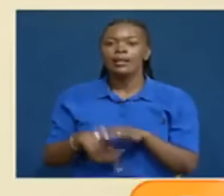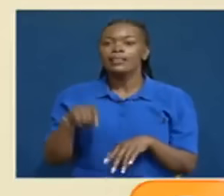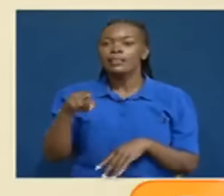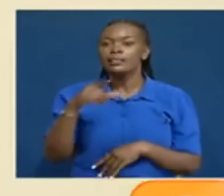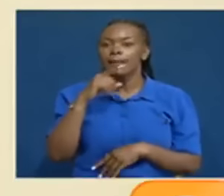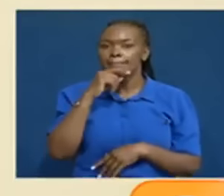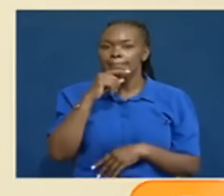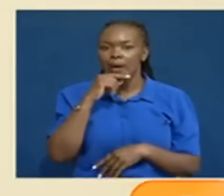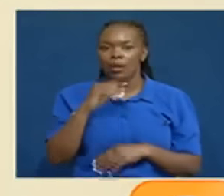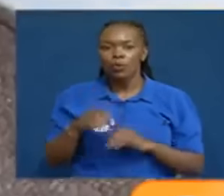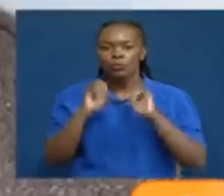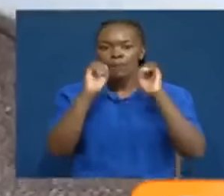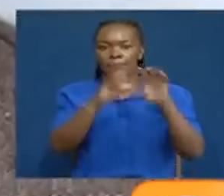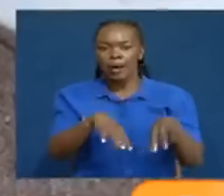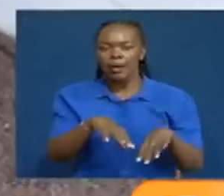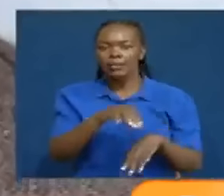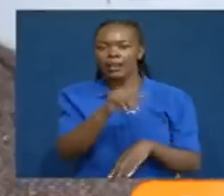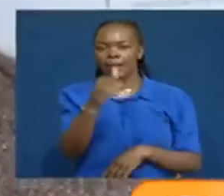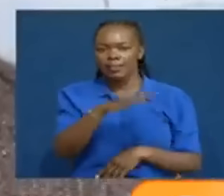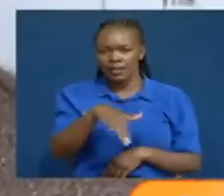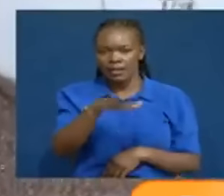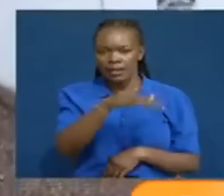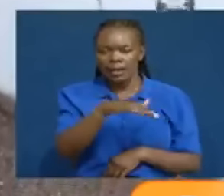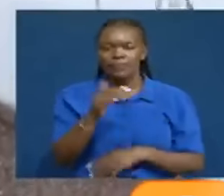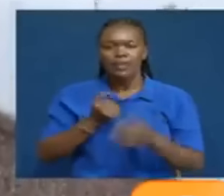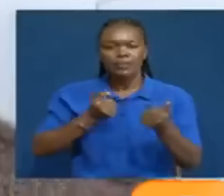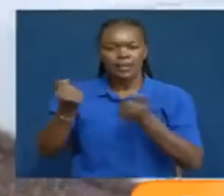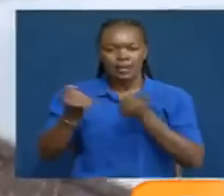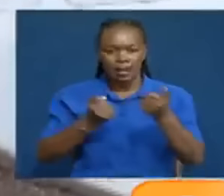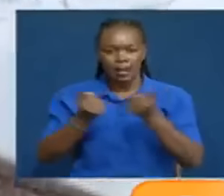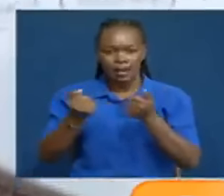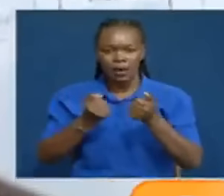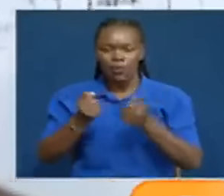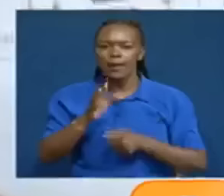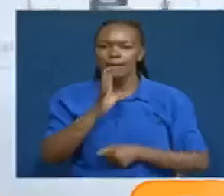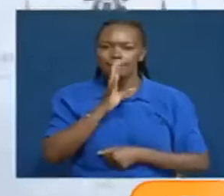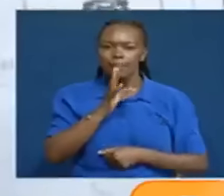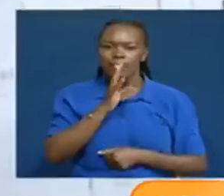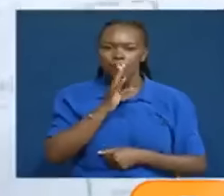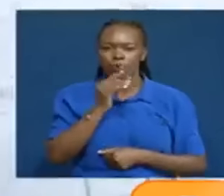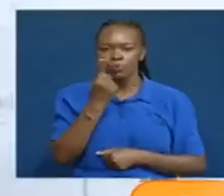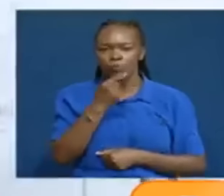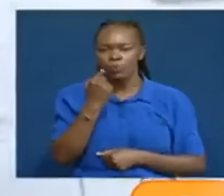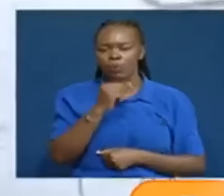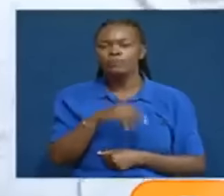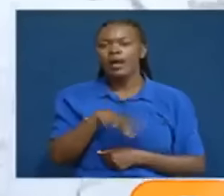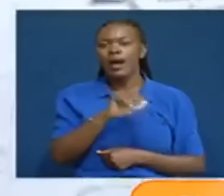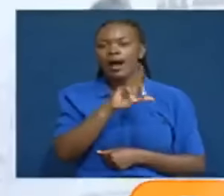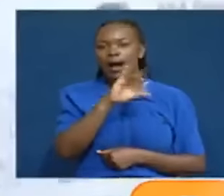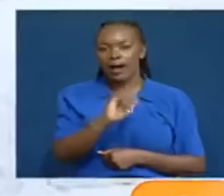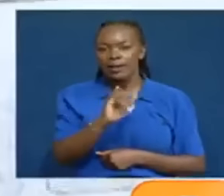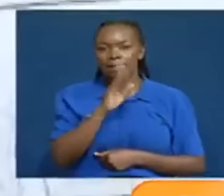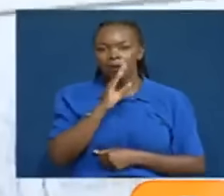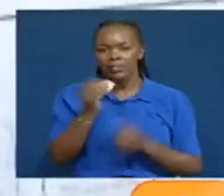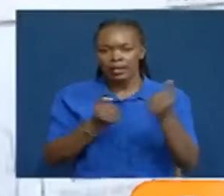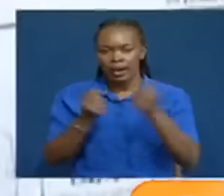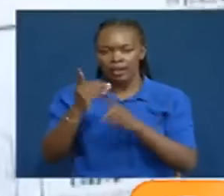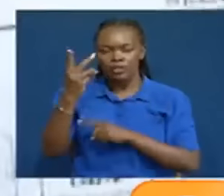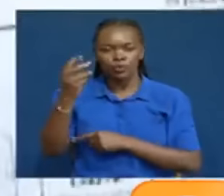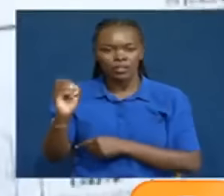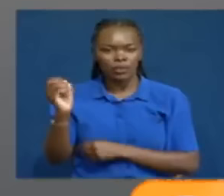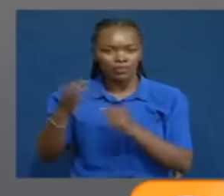at Makirunge area. The vehicle was hired by the suspect Omar Ali Mohammed on the 20th of August and